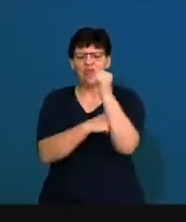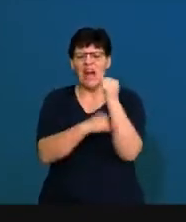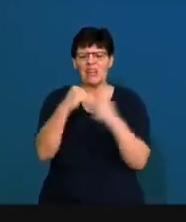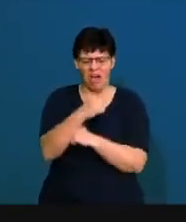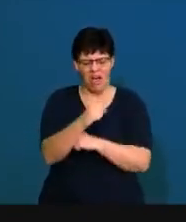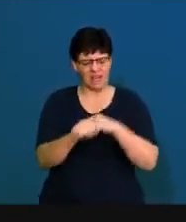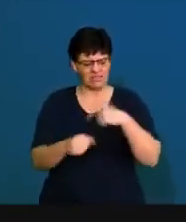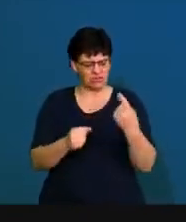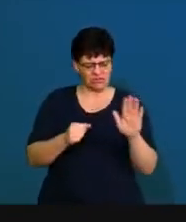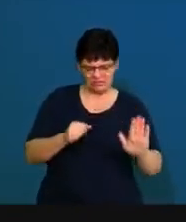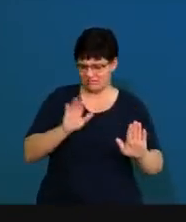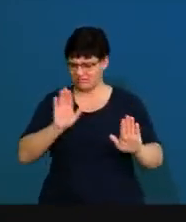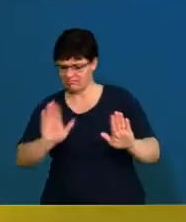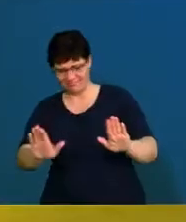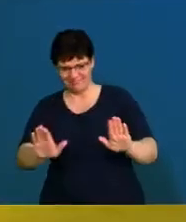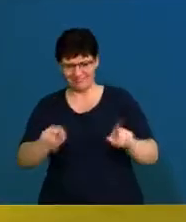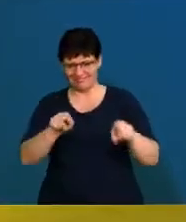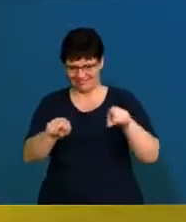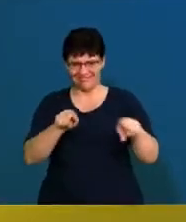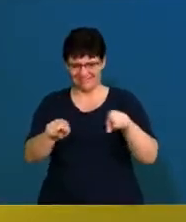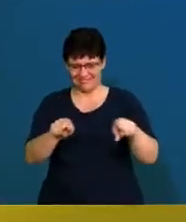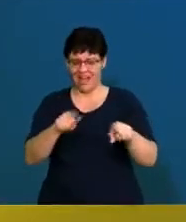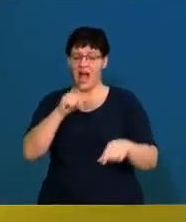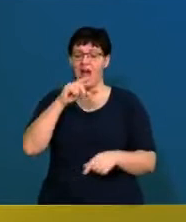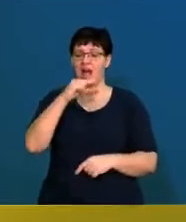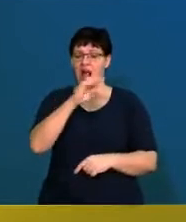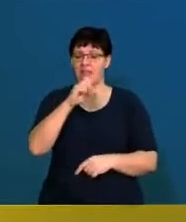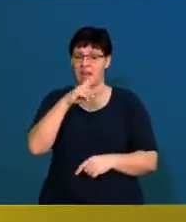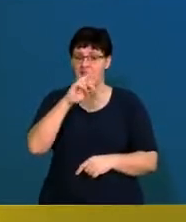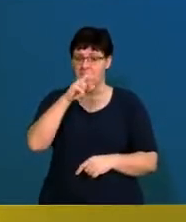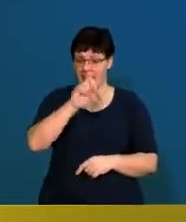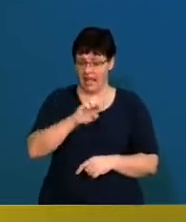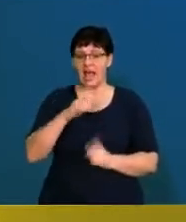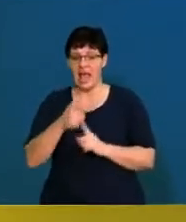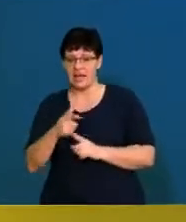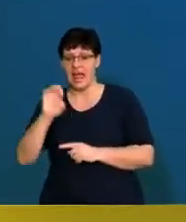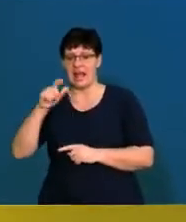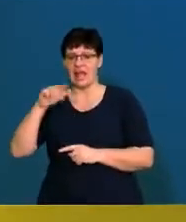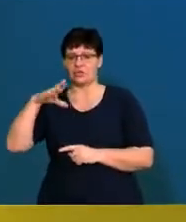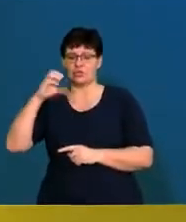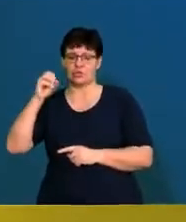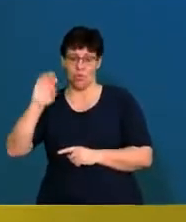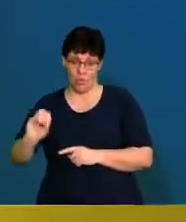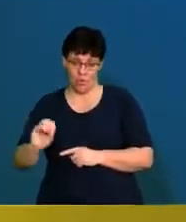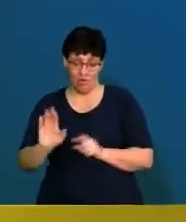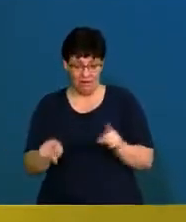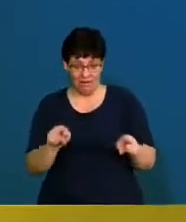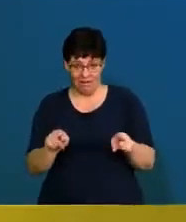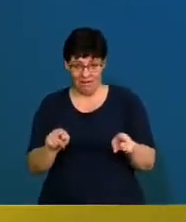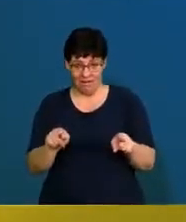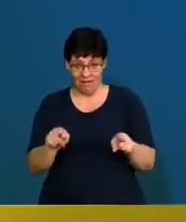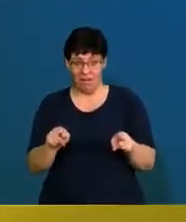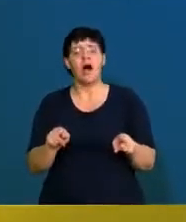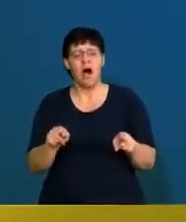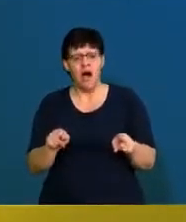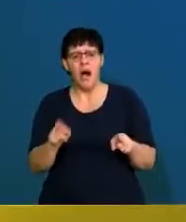structural differences that we must know between a galvanic and an electrolytic cell. So these are the components that make